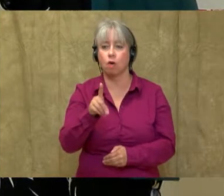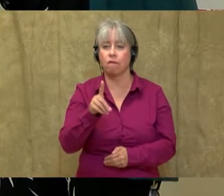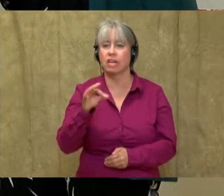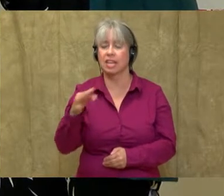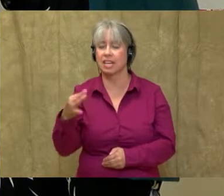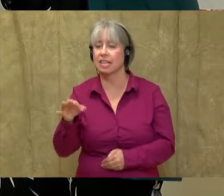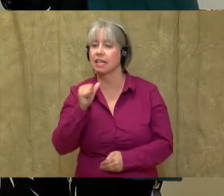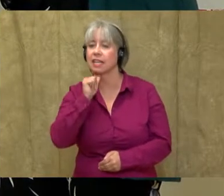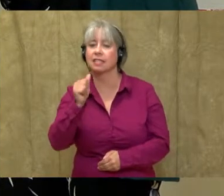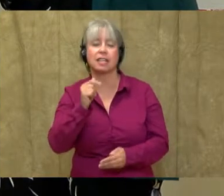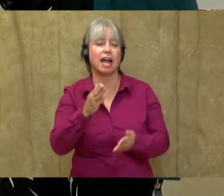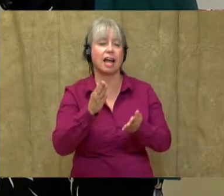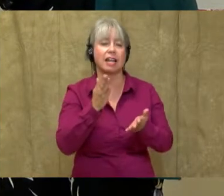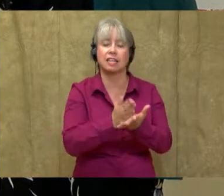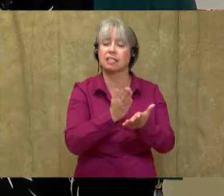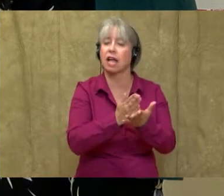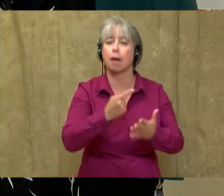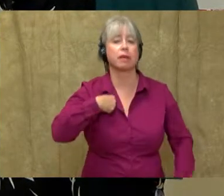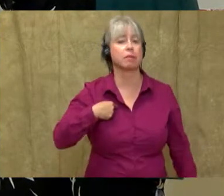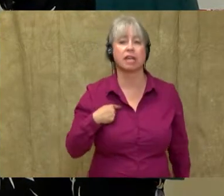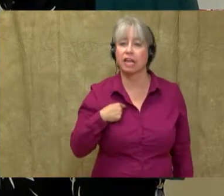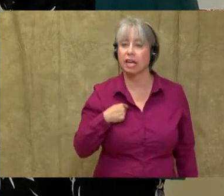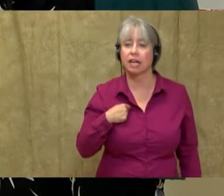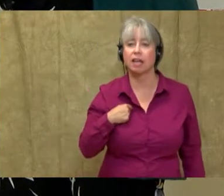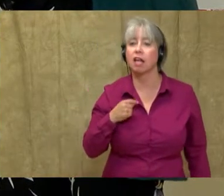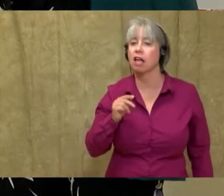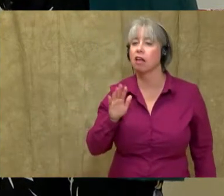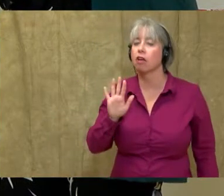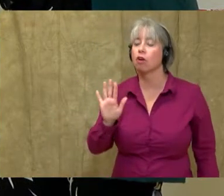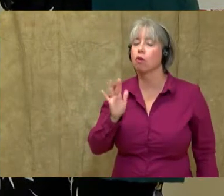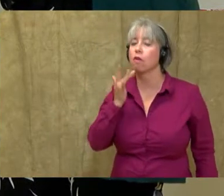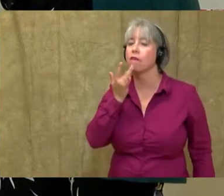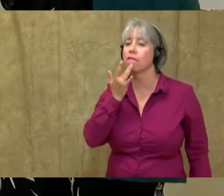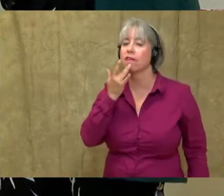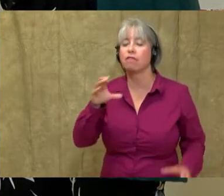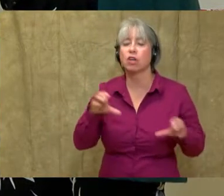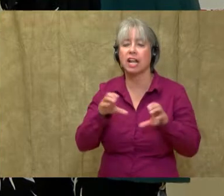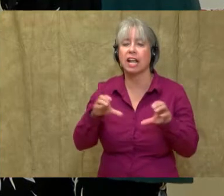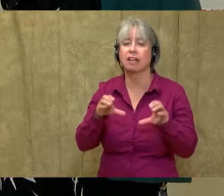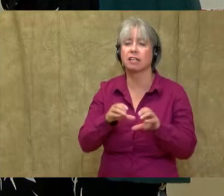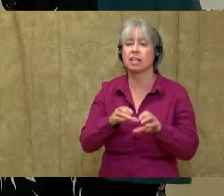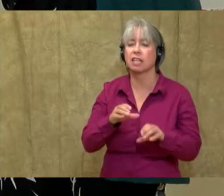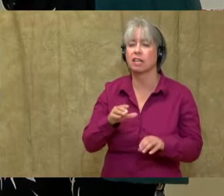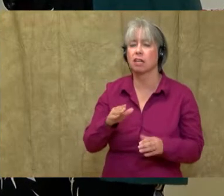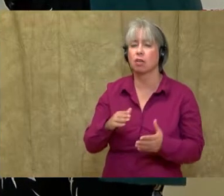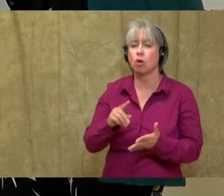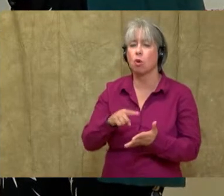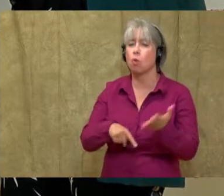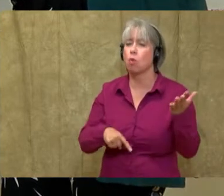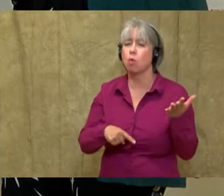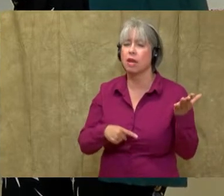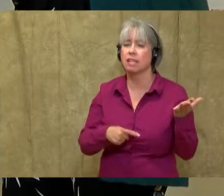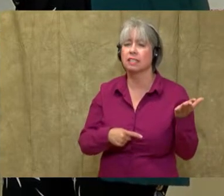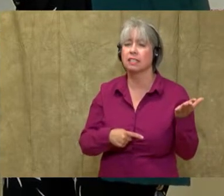stop her. And she tells us about one of her favorite activities to do while at home. What is her favorite activity?